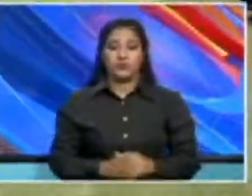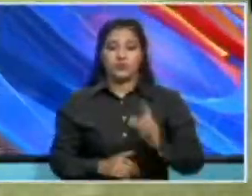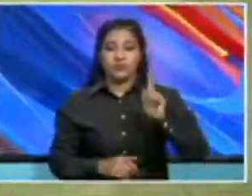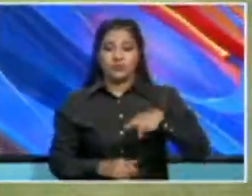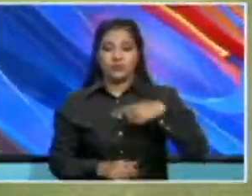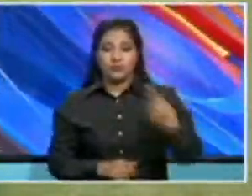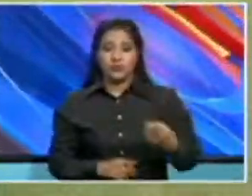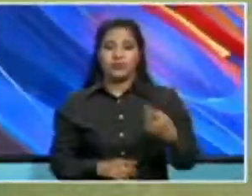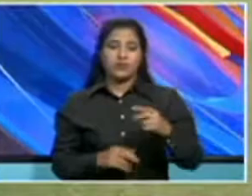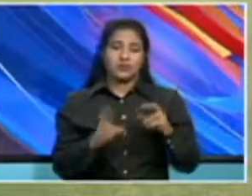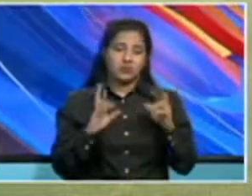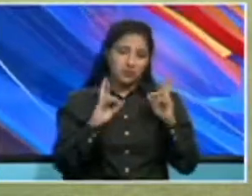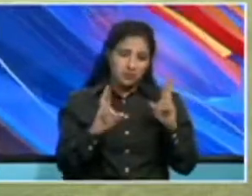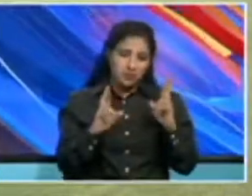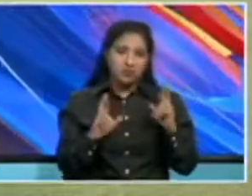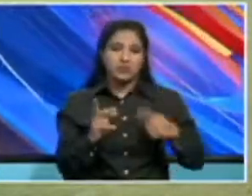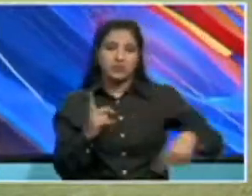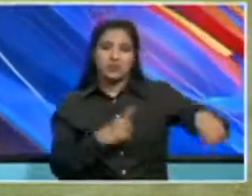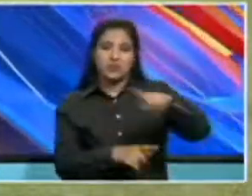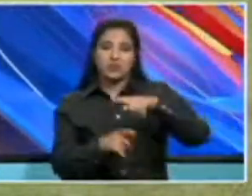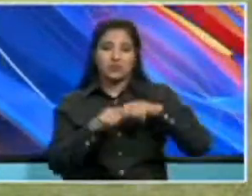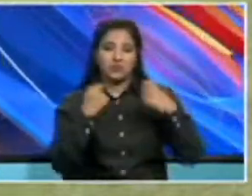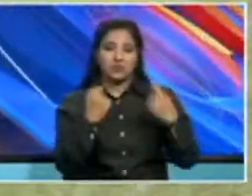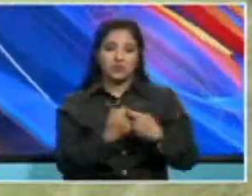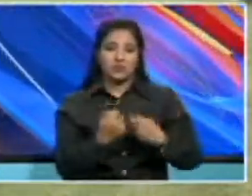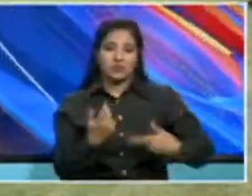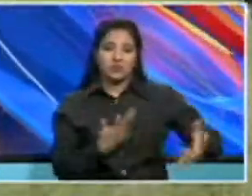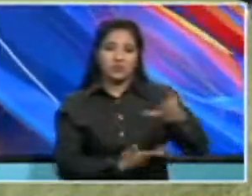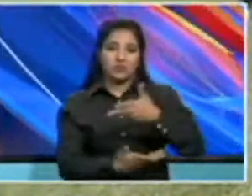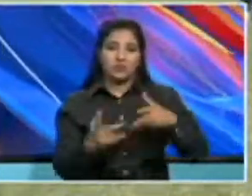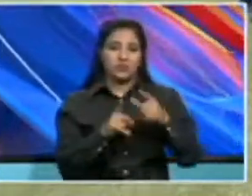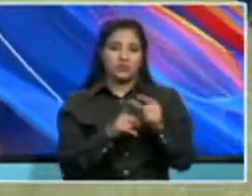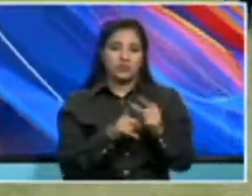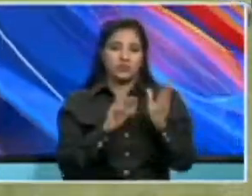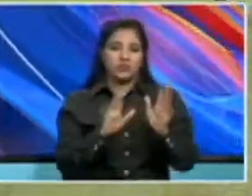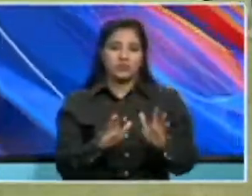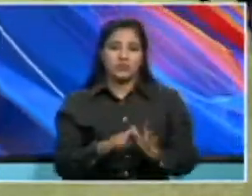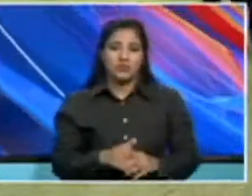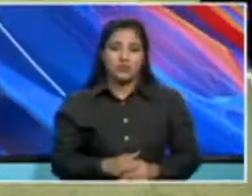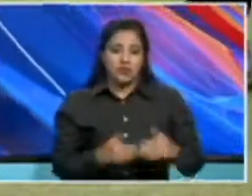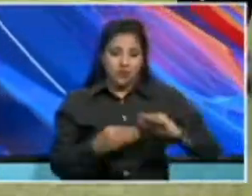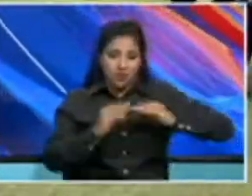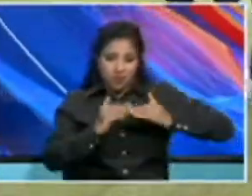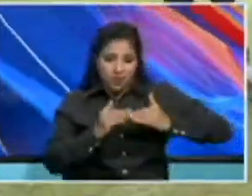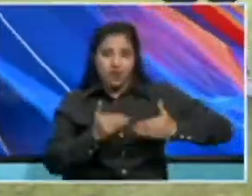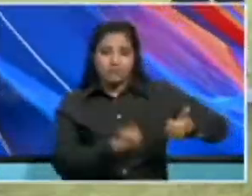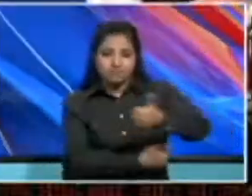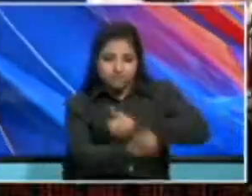tomorrow it will be the day when Mirabai Chanu starts her round in the competition.